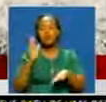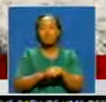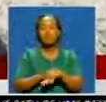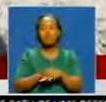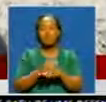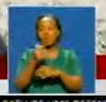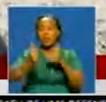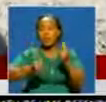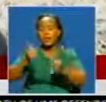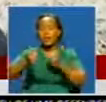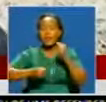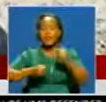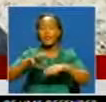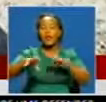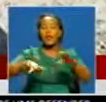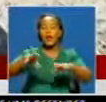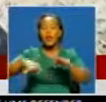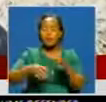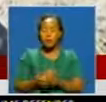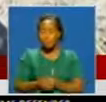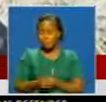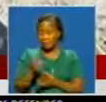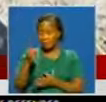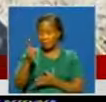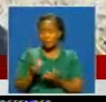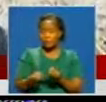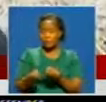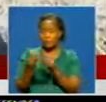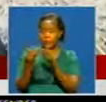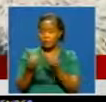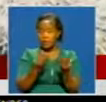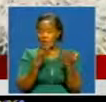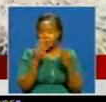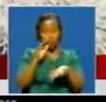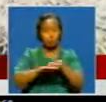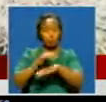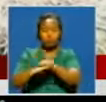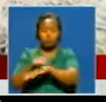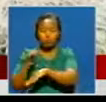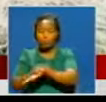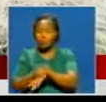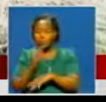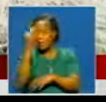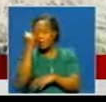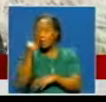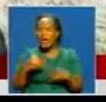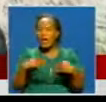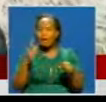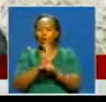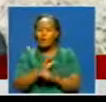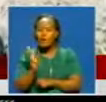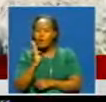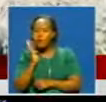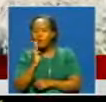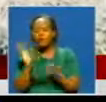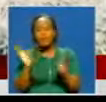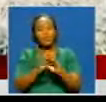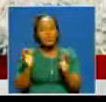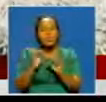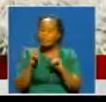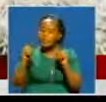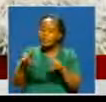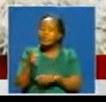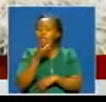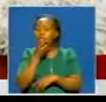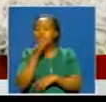animals. Si hii ya Narok ni mzuri sana sababu Narok hapa hakuna hiyo maji mingi. Ni dry kidogo, nayo nyasi itakaa